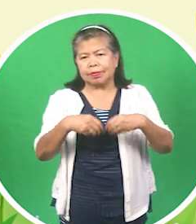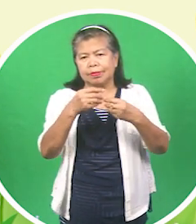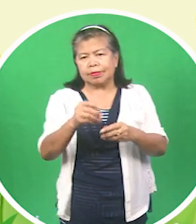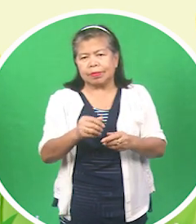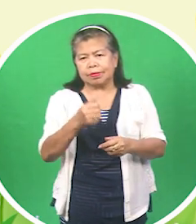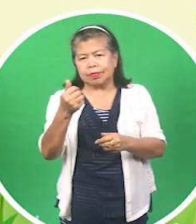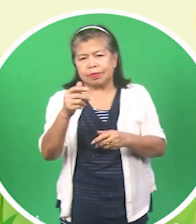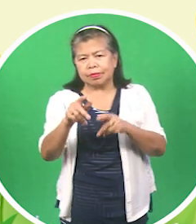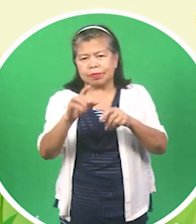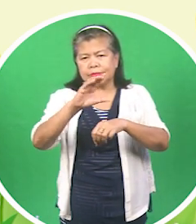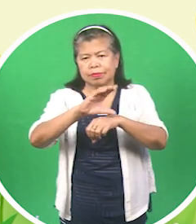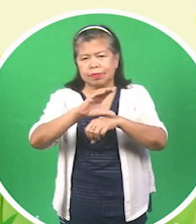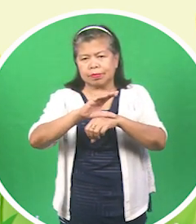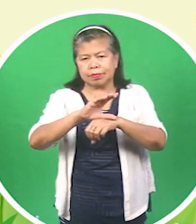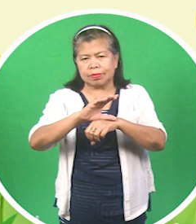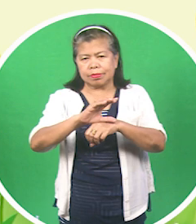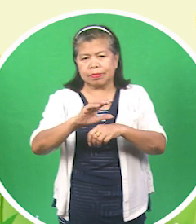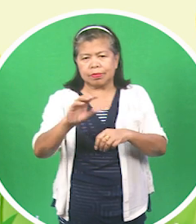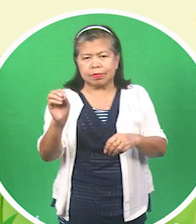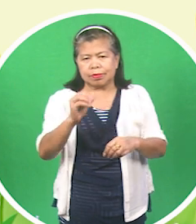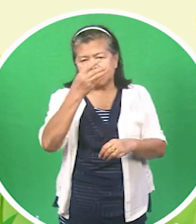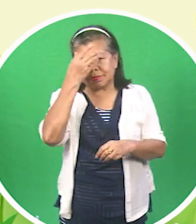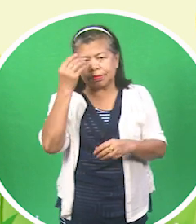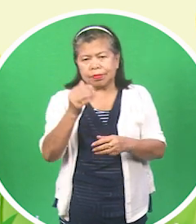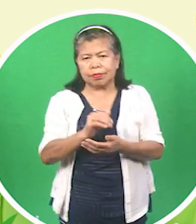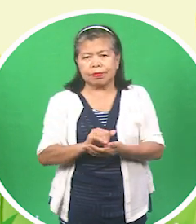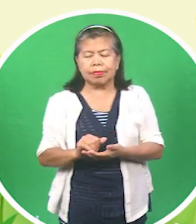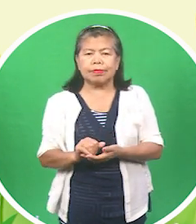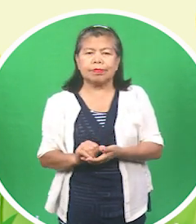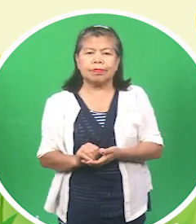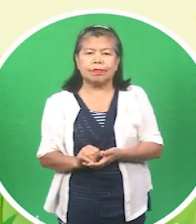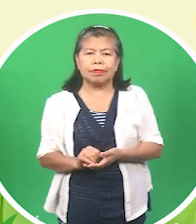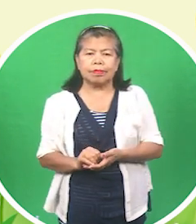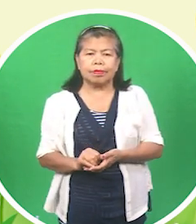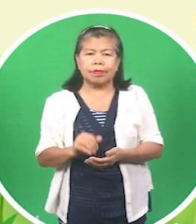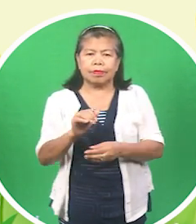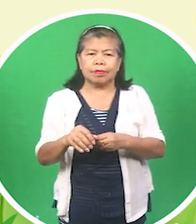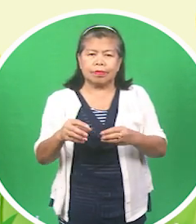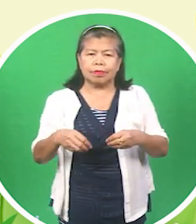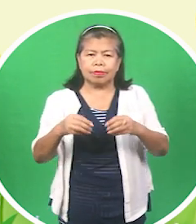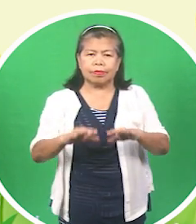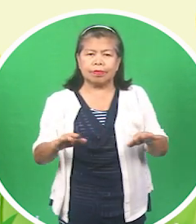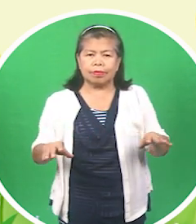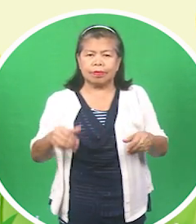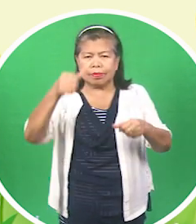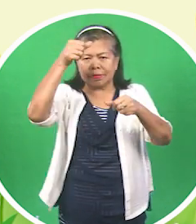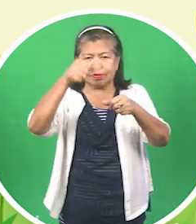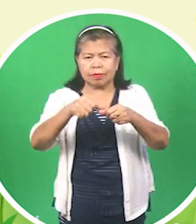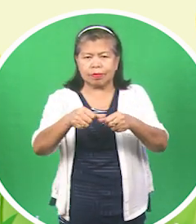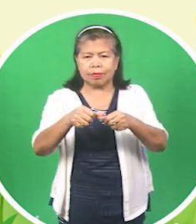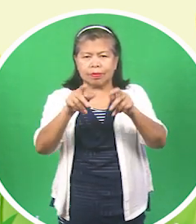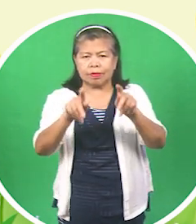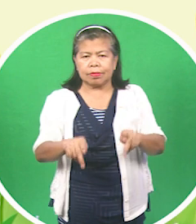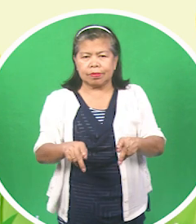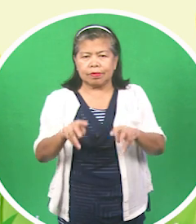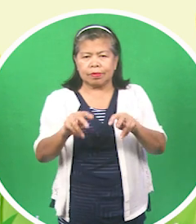Jesus and with others in the church. Don't forget that, okay? So now, children, please remember